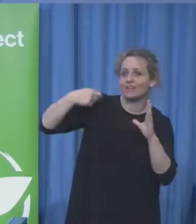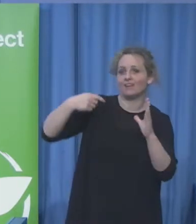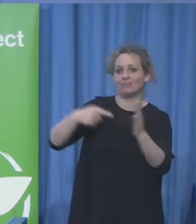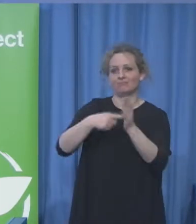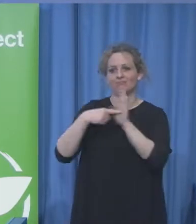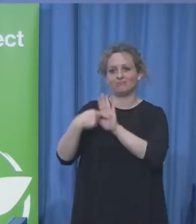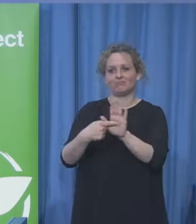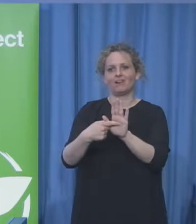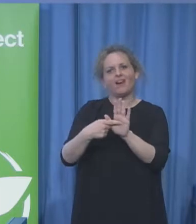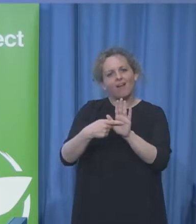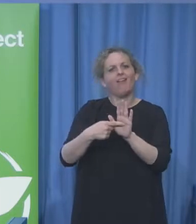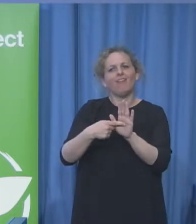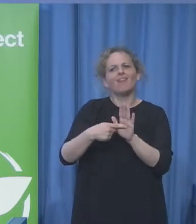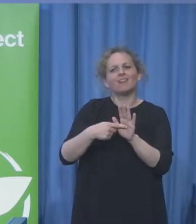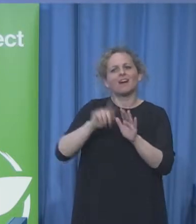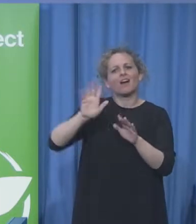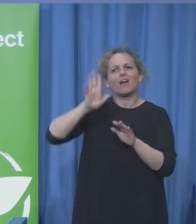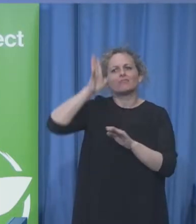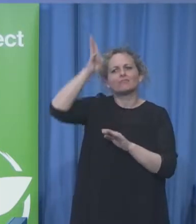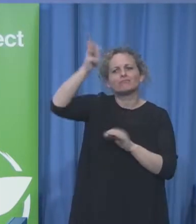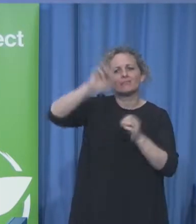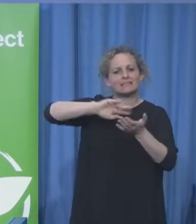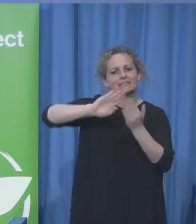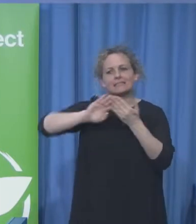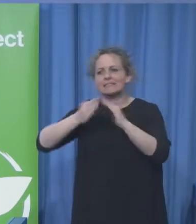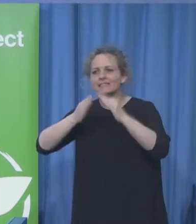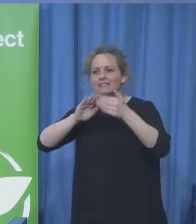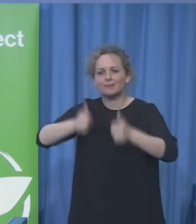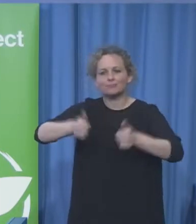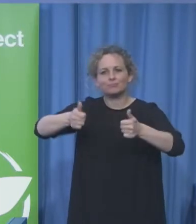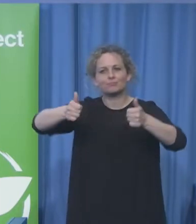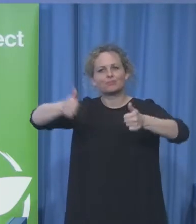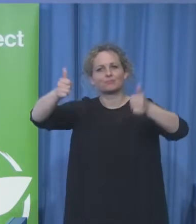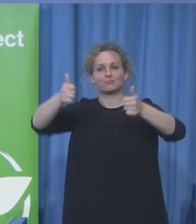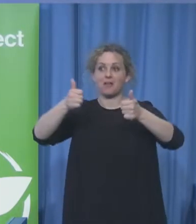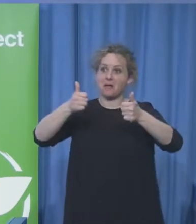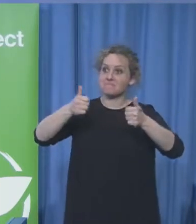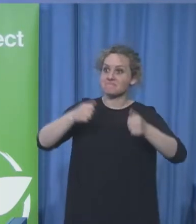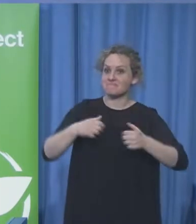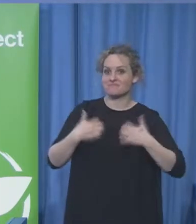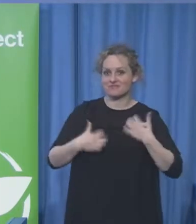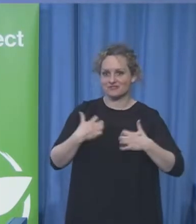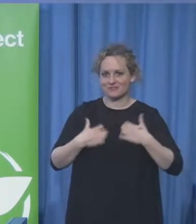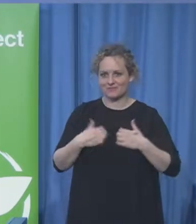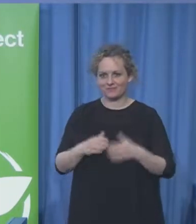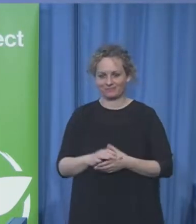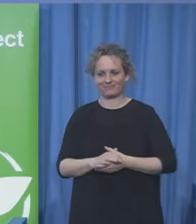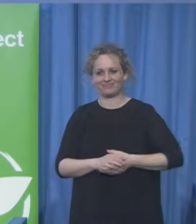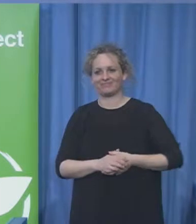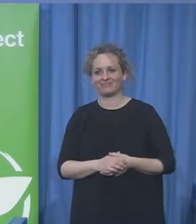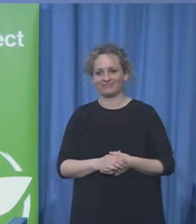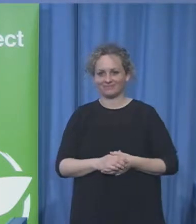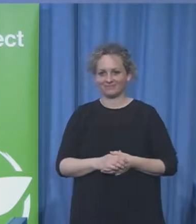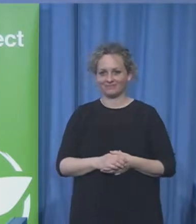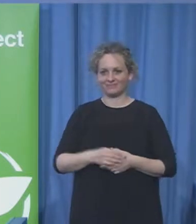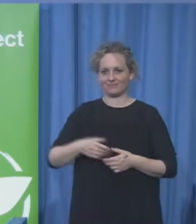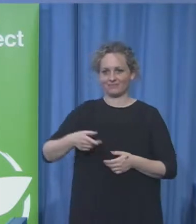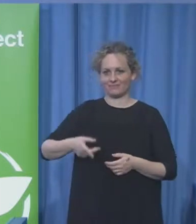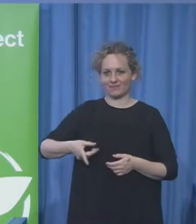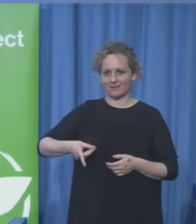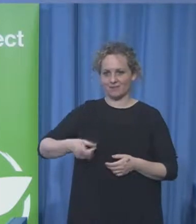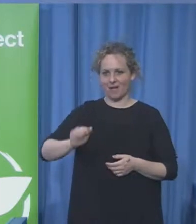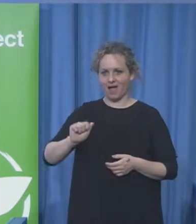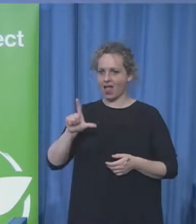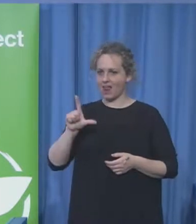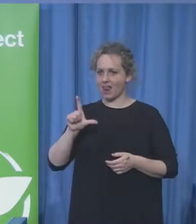accessibility. Now, the second accessibility expert we invited is Bastian Peles, who is an accessibility specialist from Ecuador and who has been taking